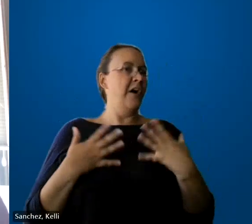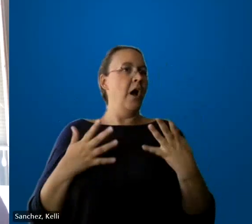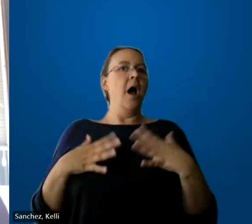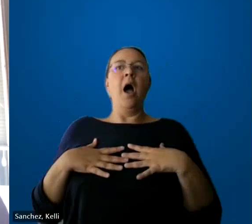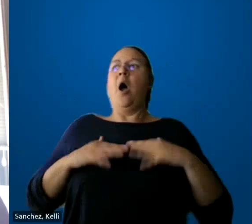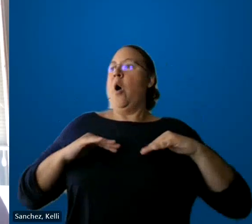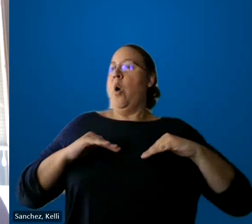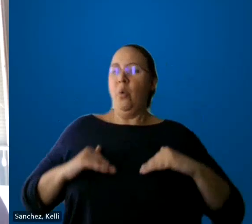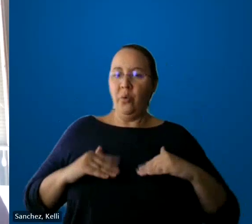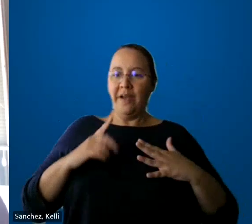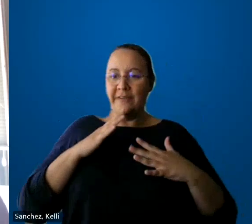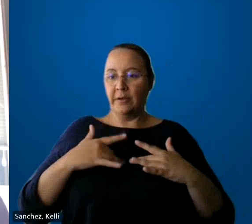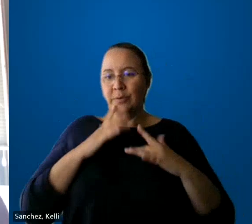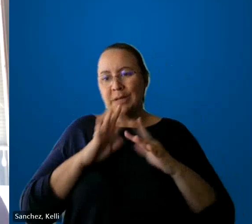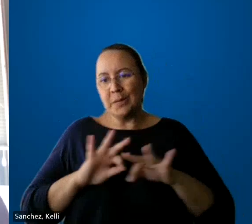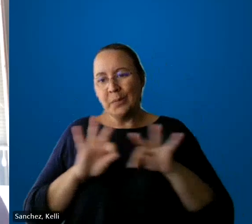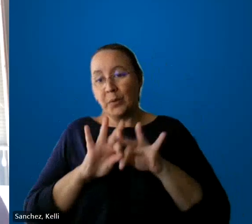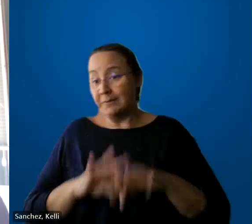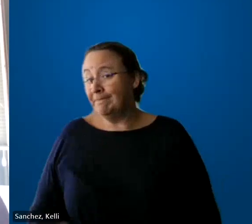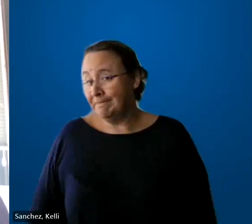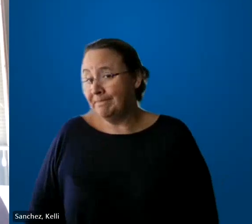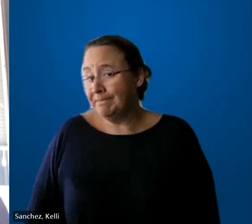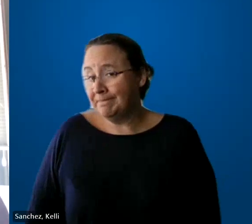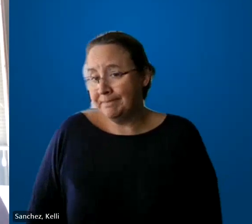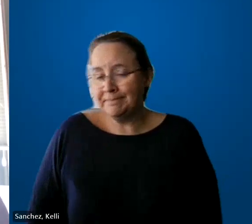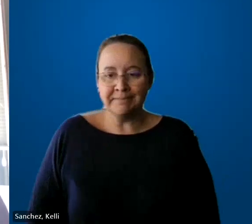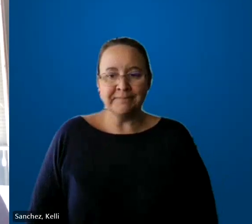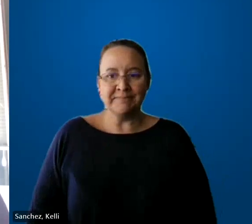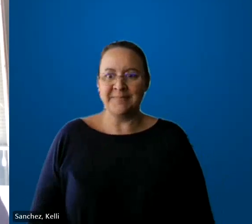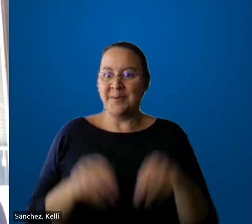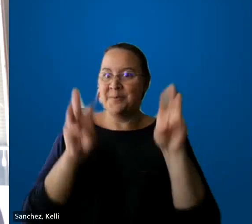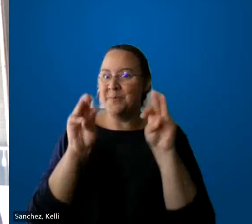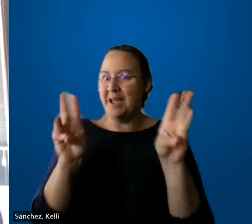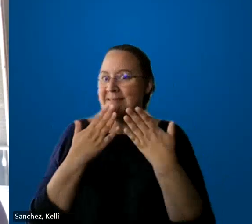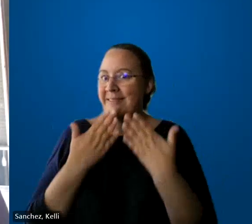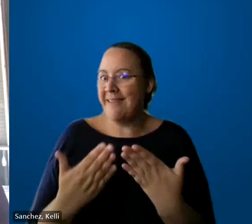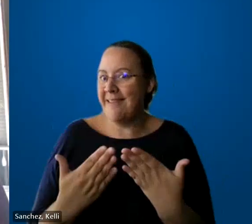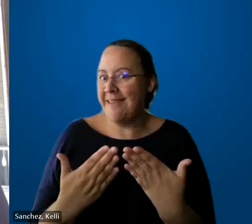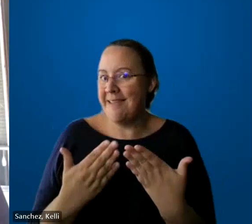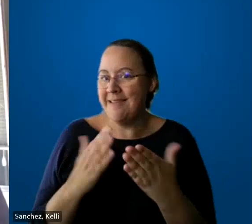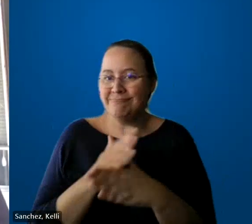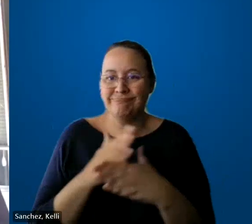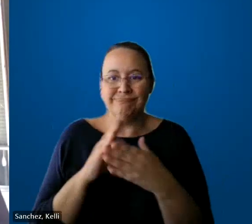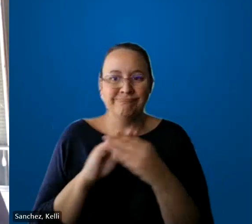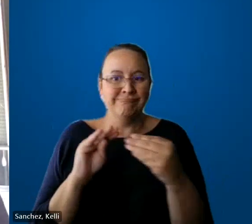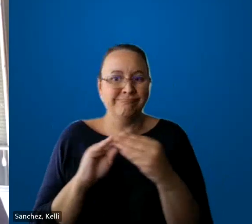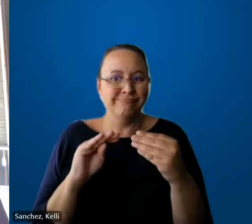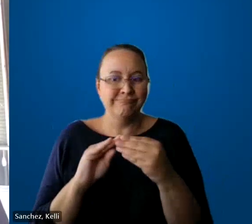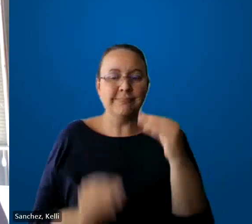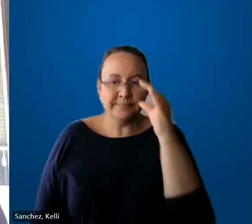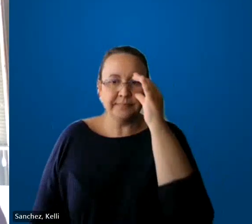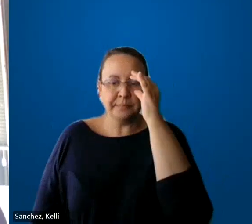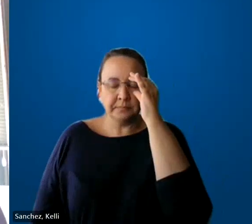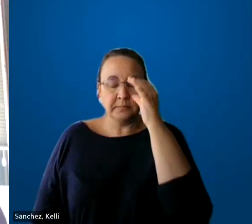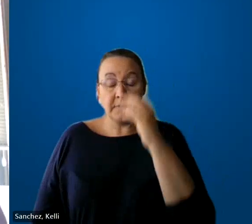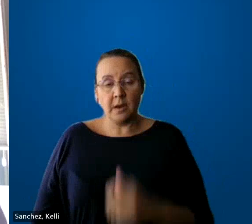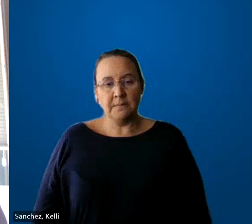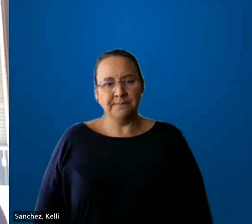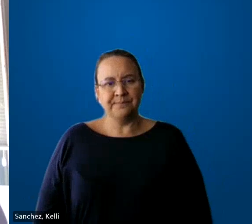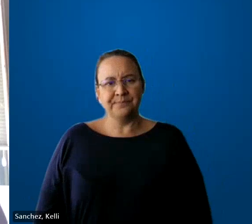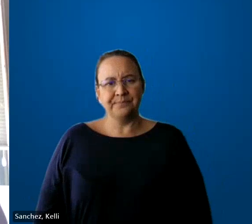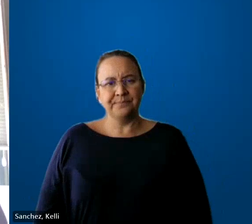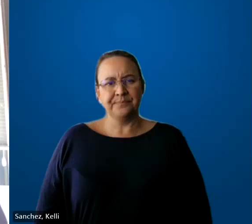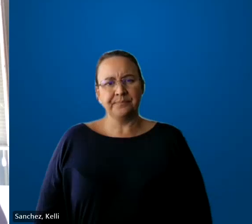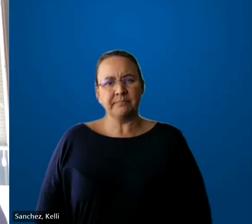really important, extremely important. Wow, thank you so much, Jada, for sharing that. Do you think, like,